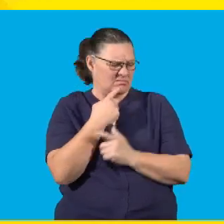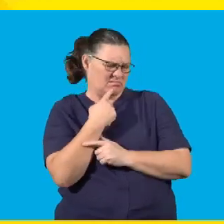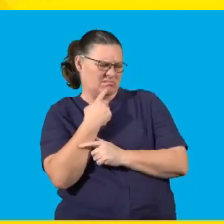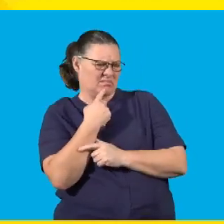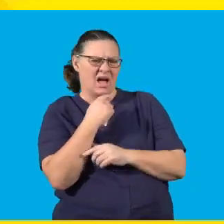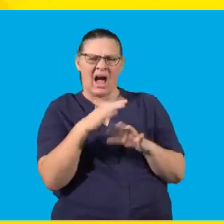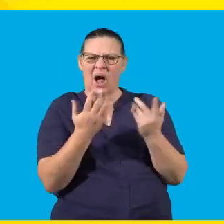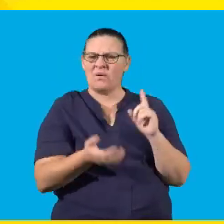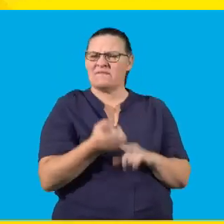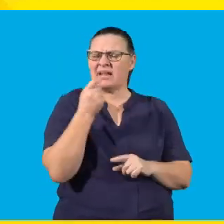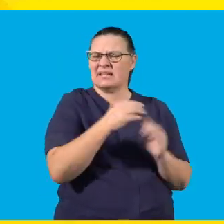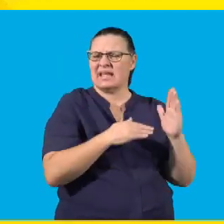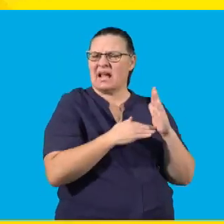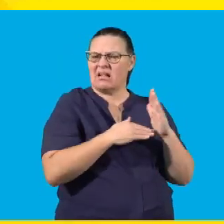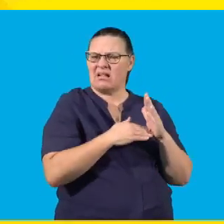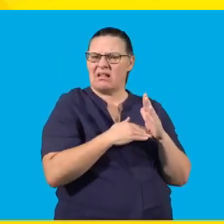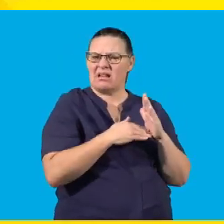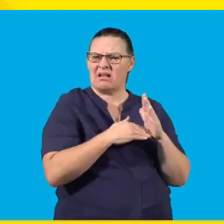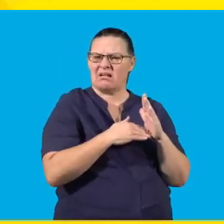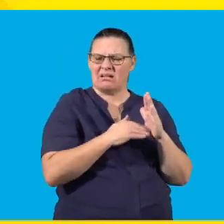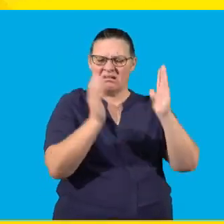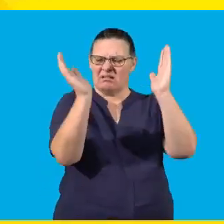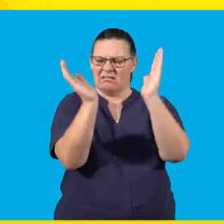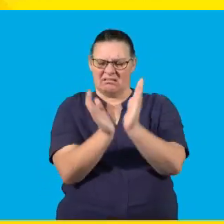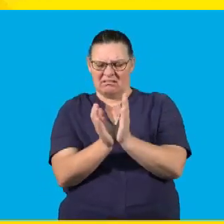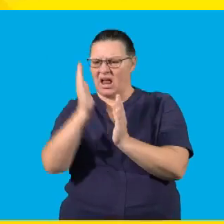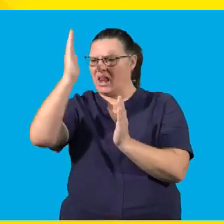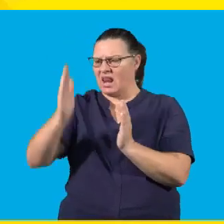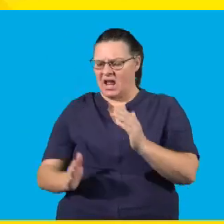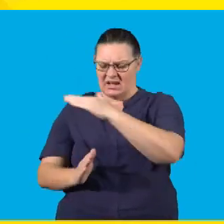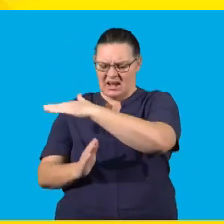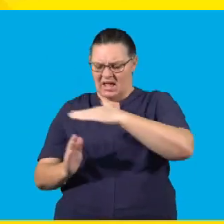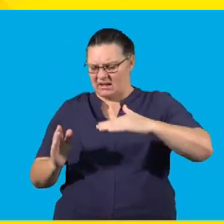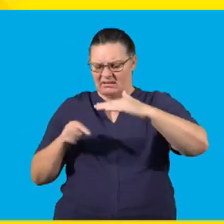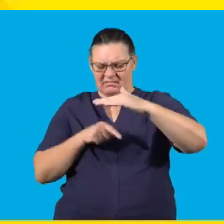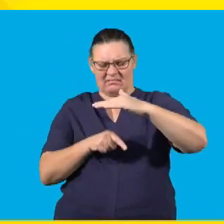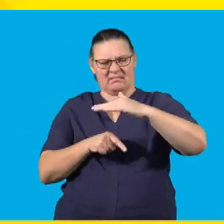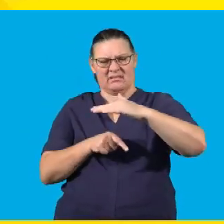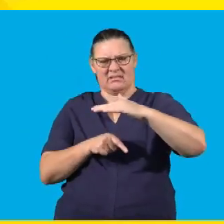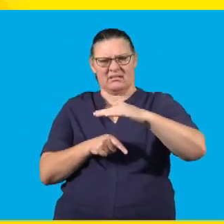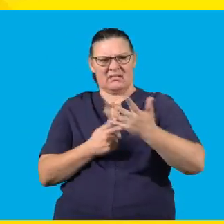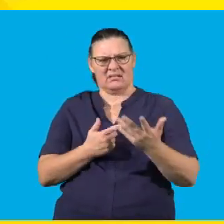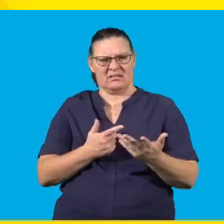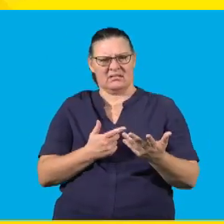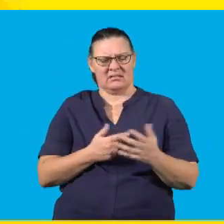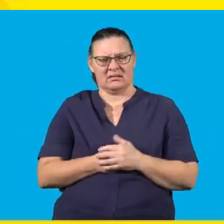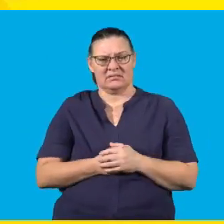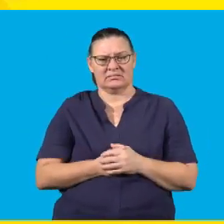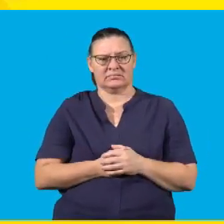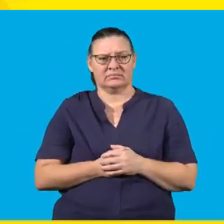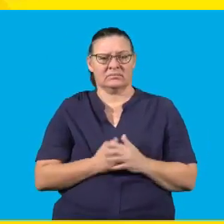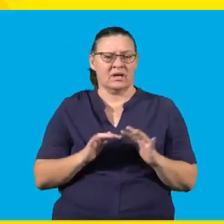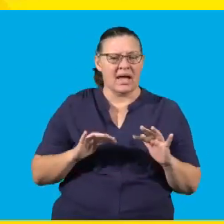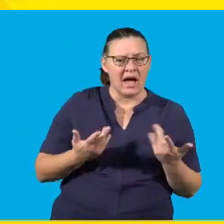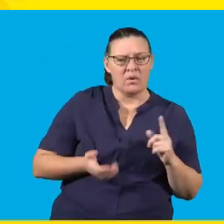start thinking, well, how are we going to find this angle that lies between these two lines when that line itself is not on the